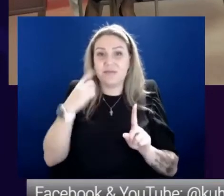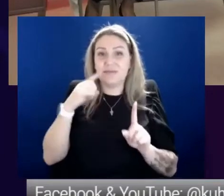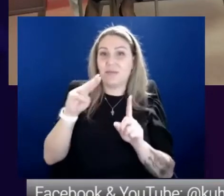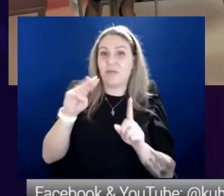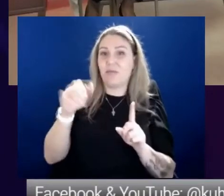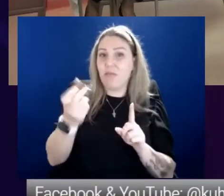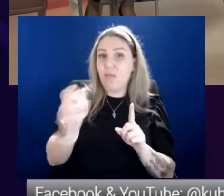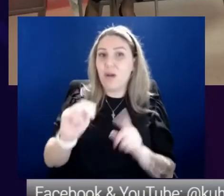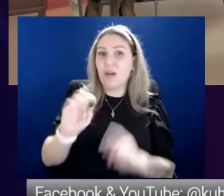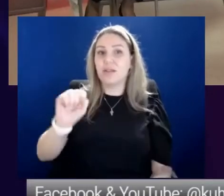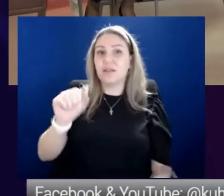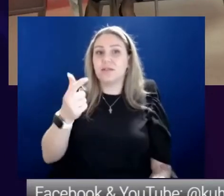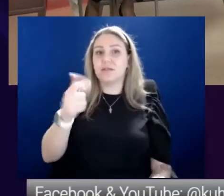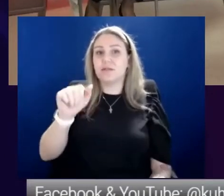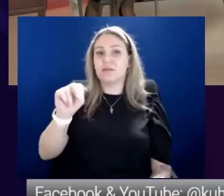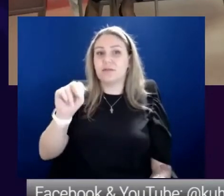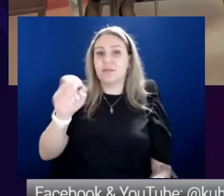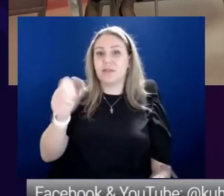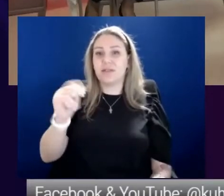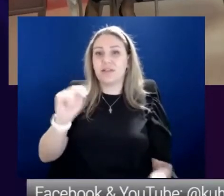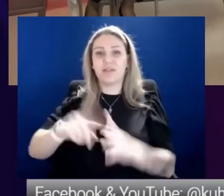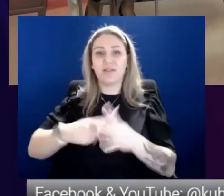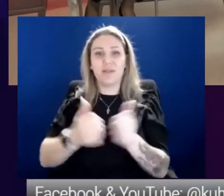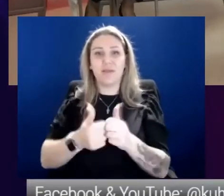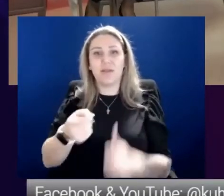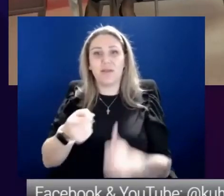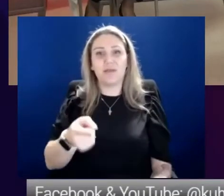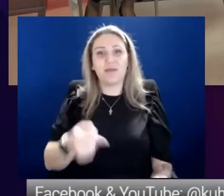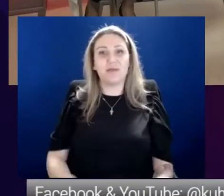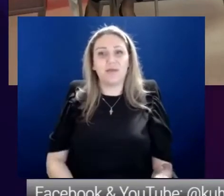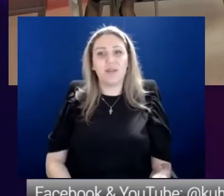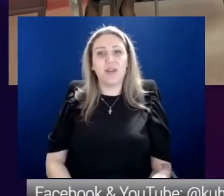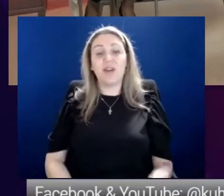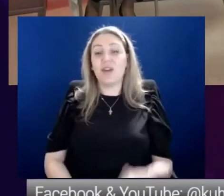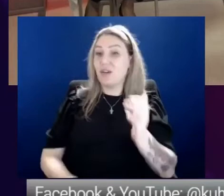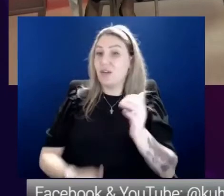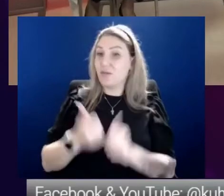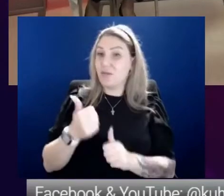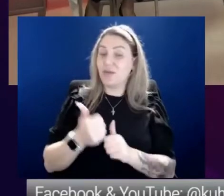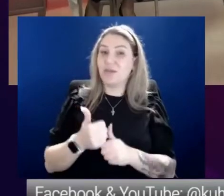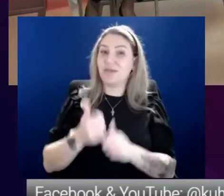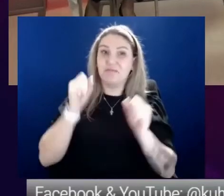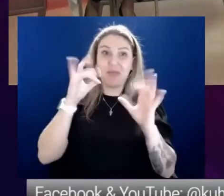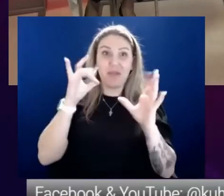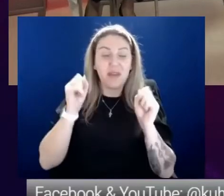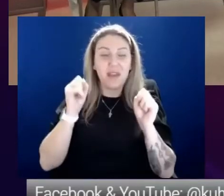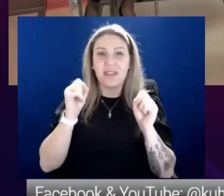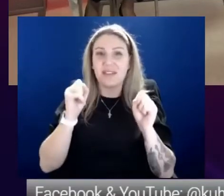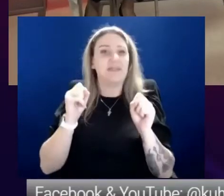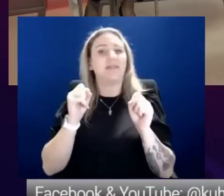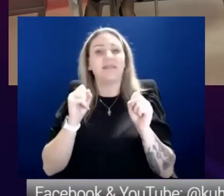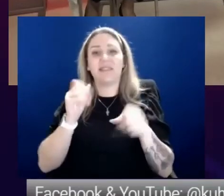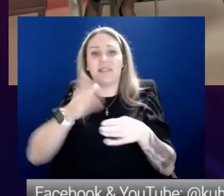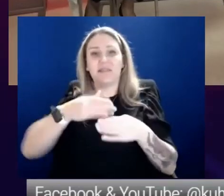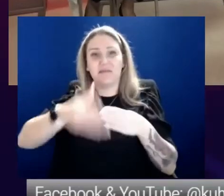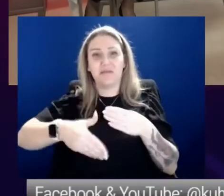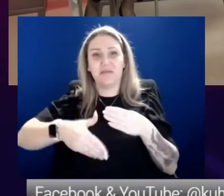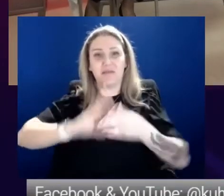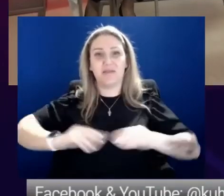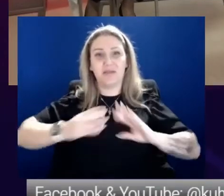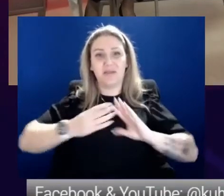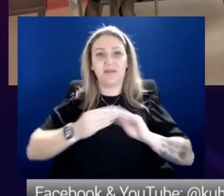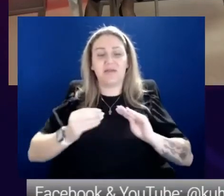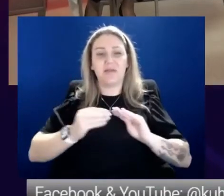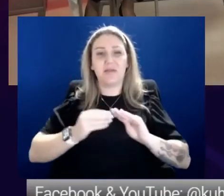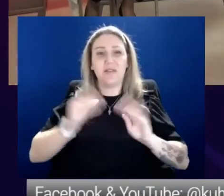Shannon, I want to start with you. You had the most amazing soundbite at the end of our story about you, about extending grace. What do